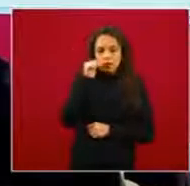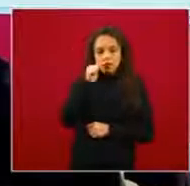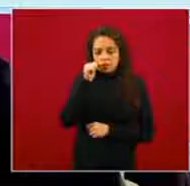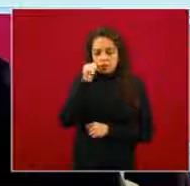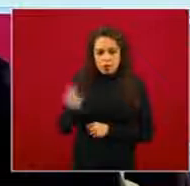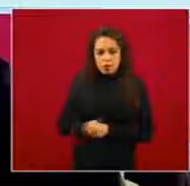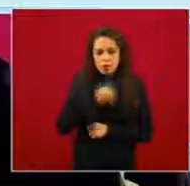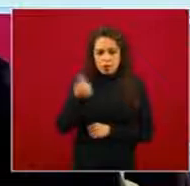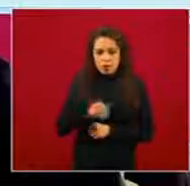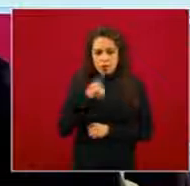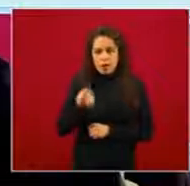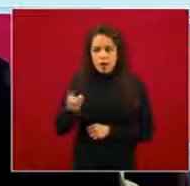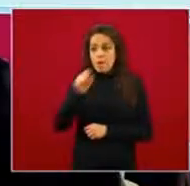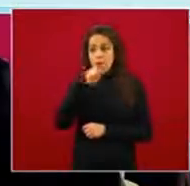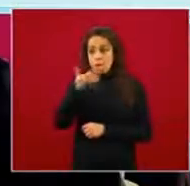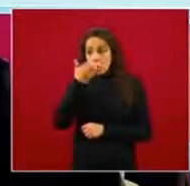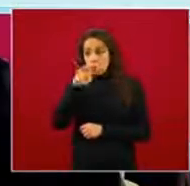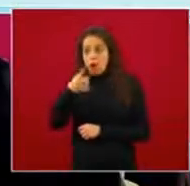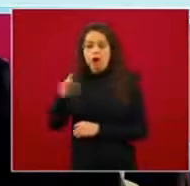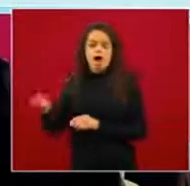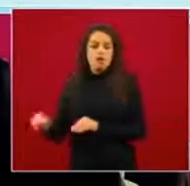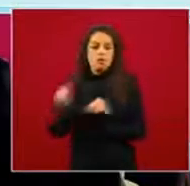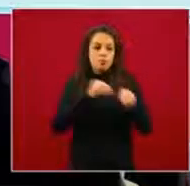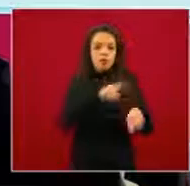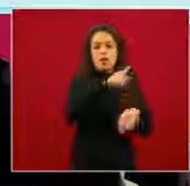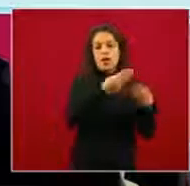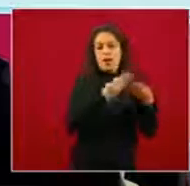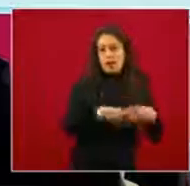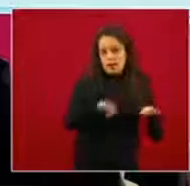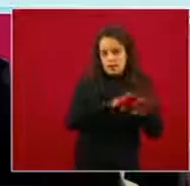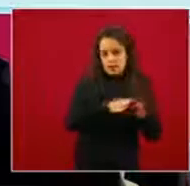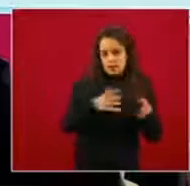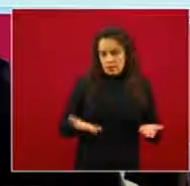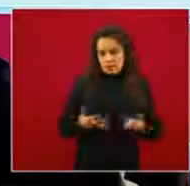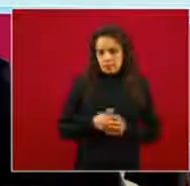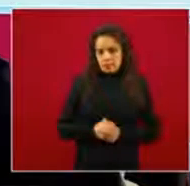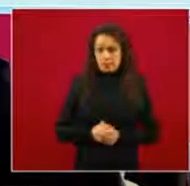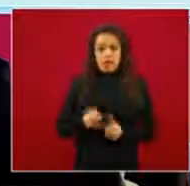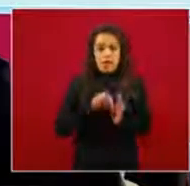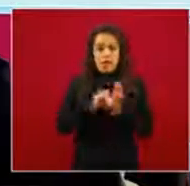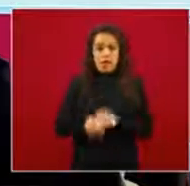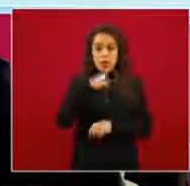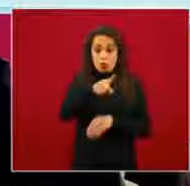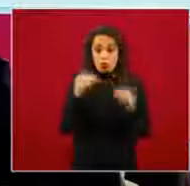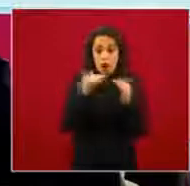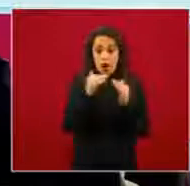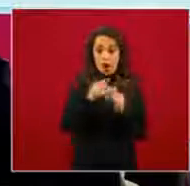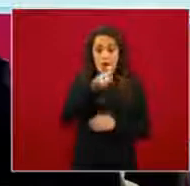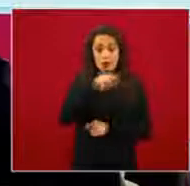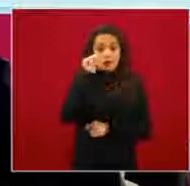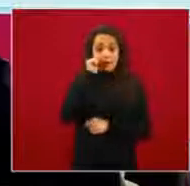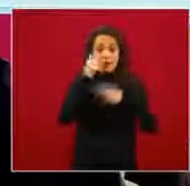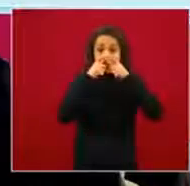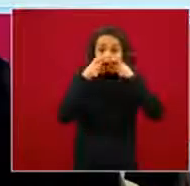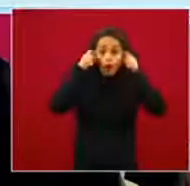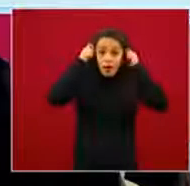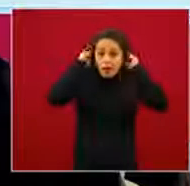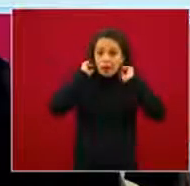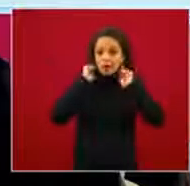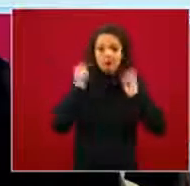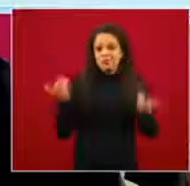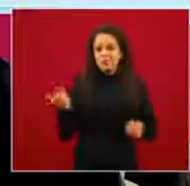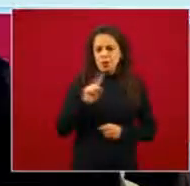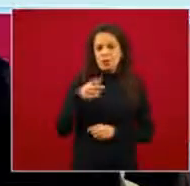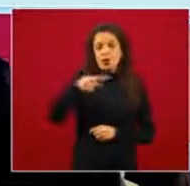take home. Of course, we are not suggesting to wear a mask and everything else in your home, but we're